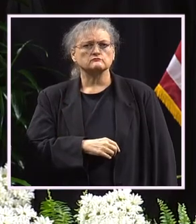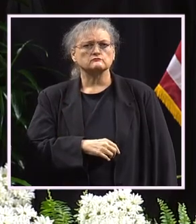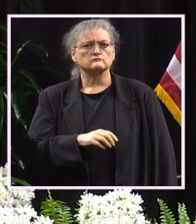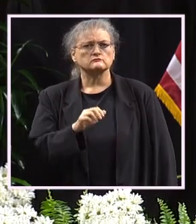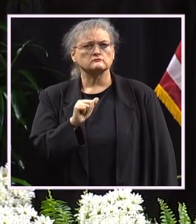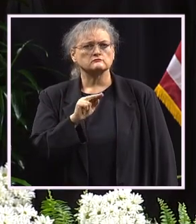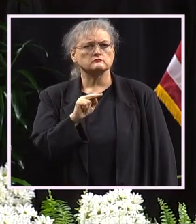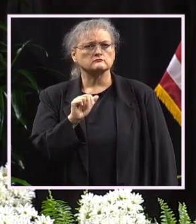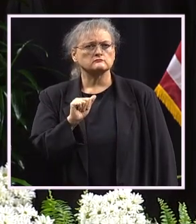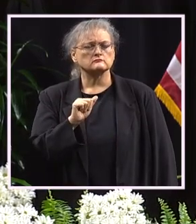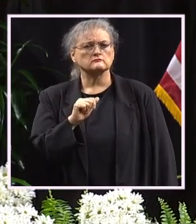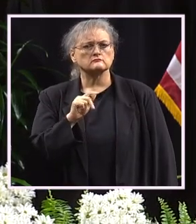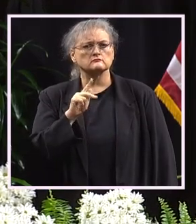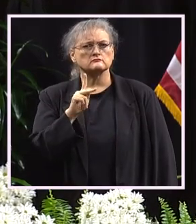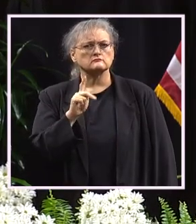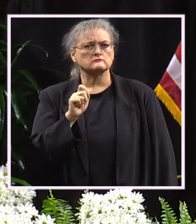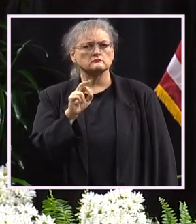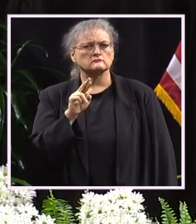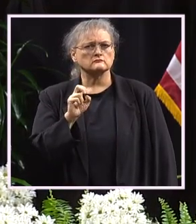Anna Karen